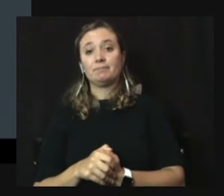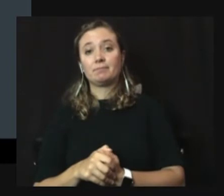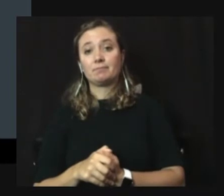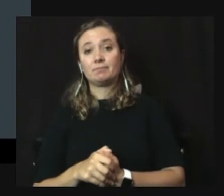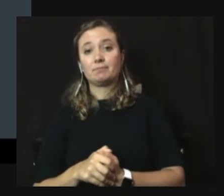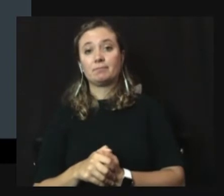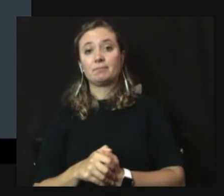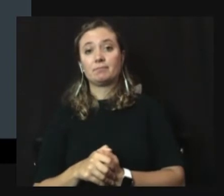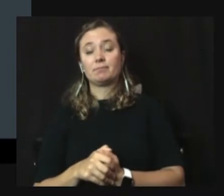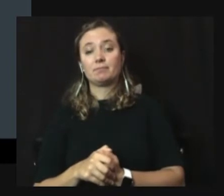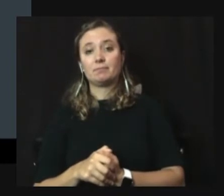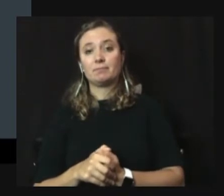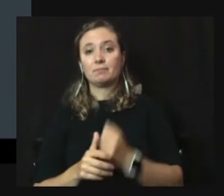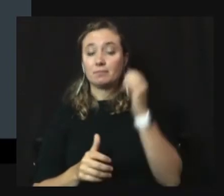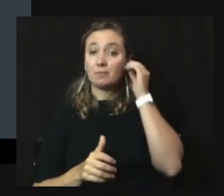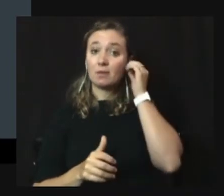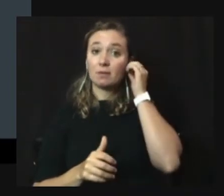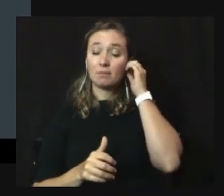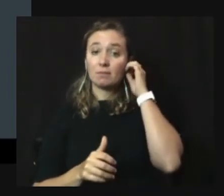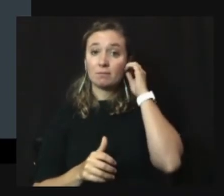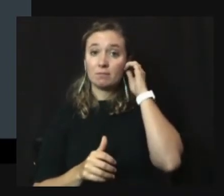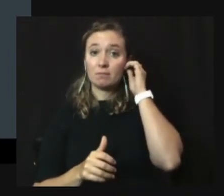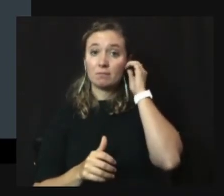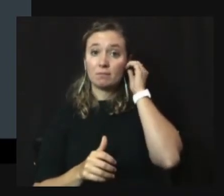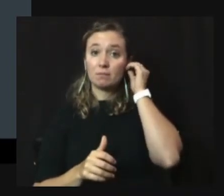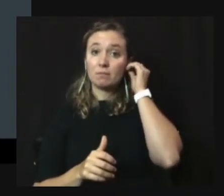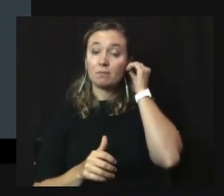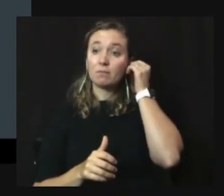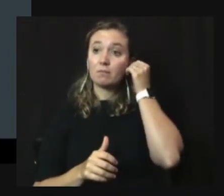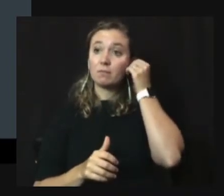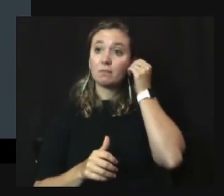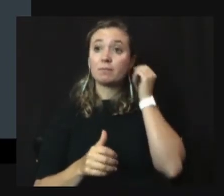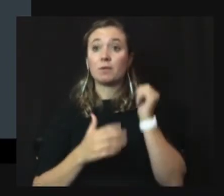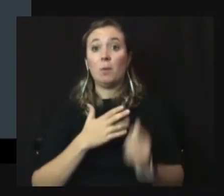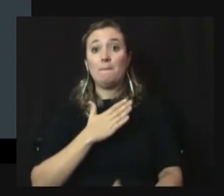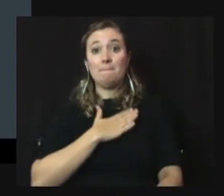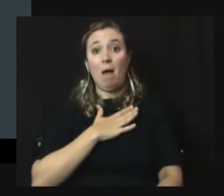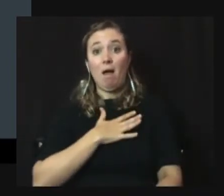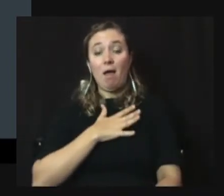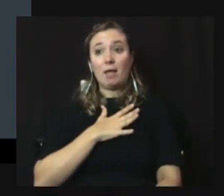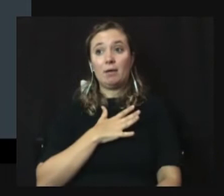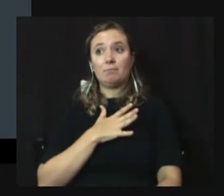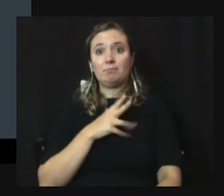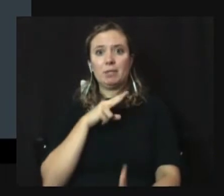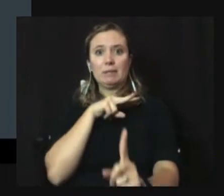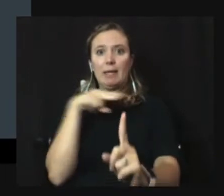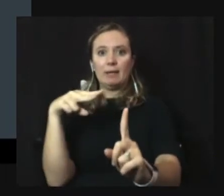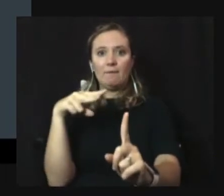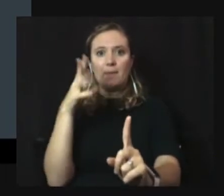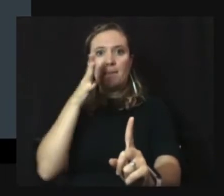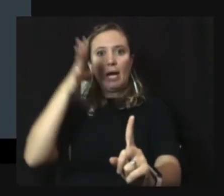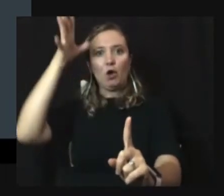So my perception of parent or parenting